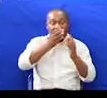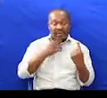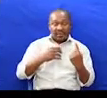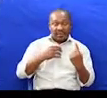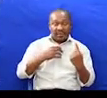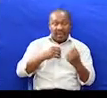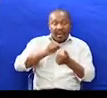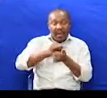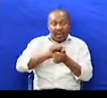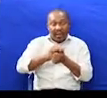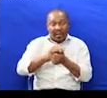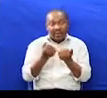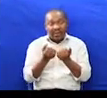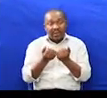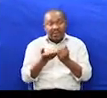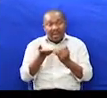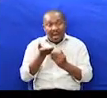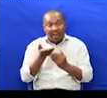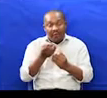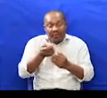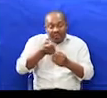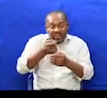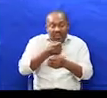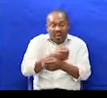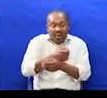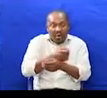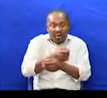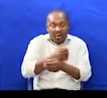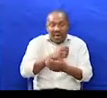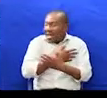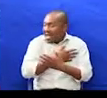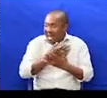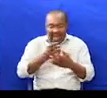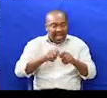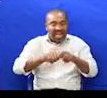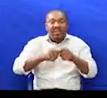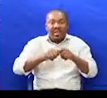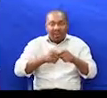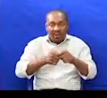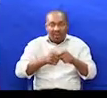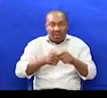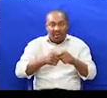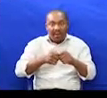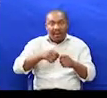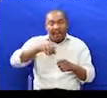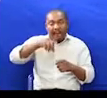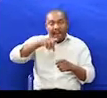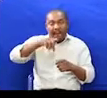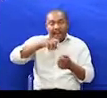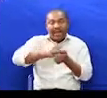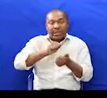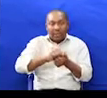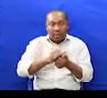small indivisible particle called the atom. Let's say this is aluminium foil. Aluminium